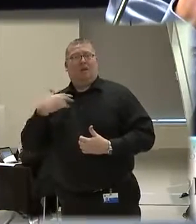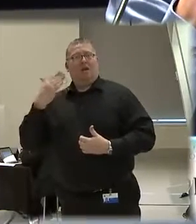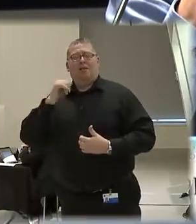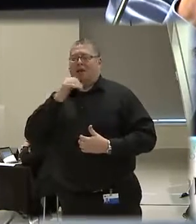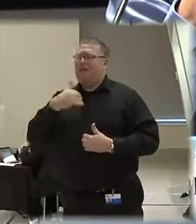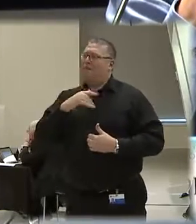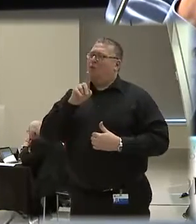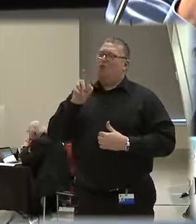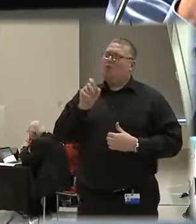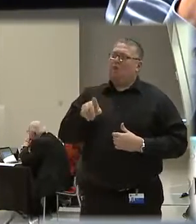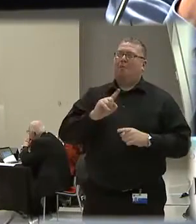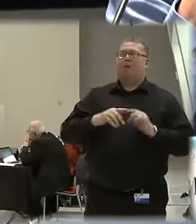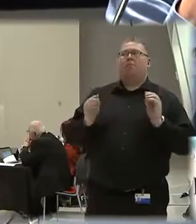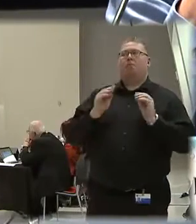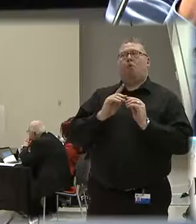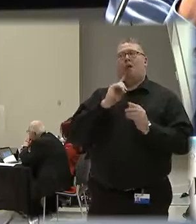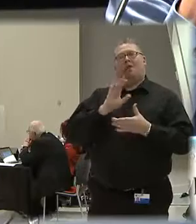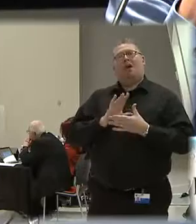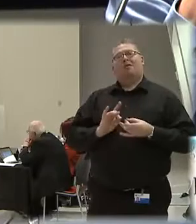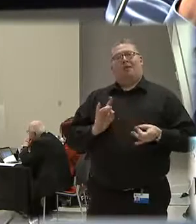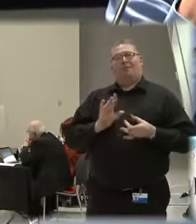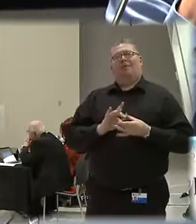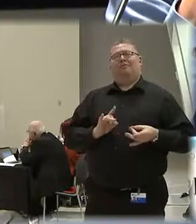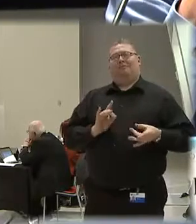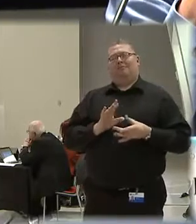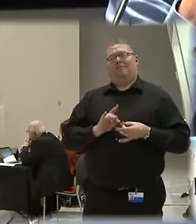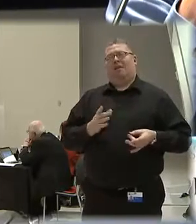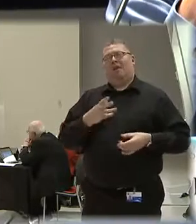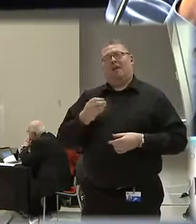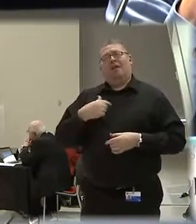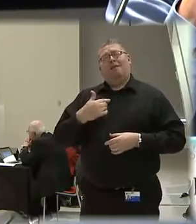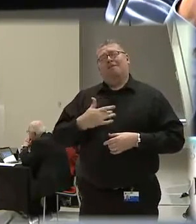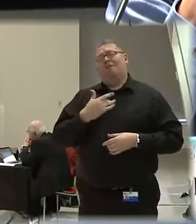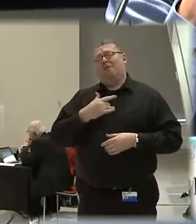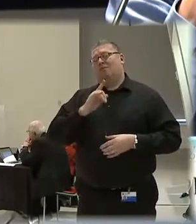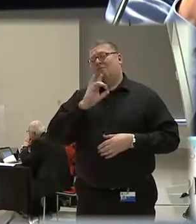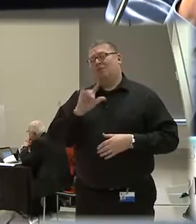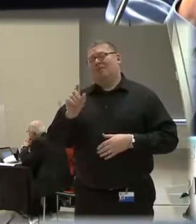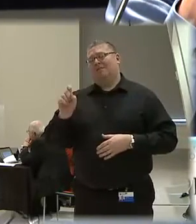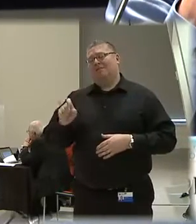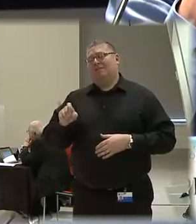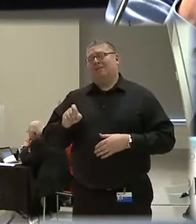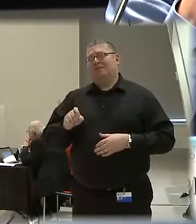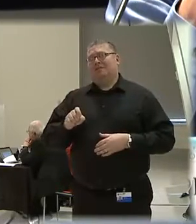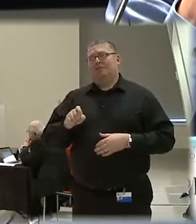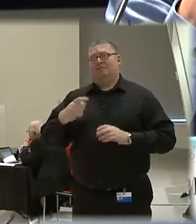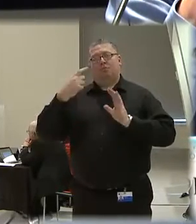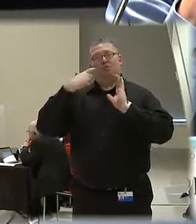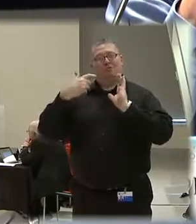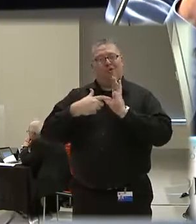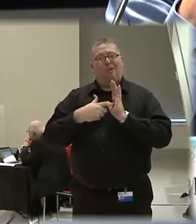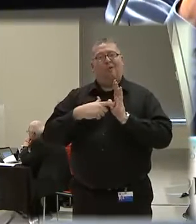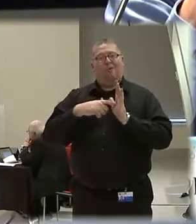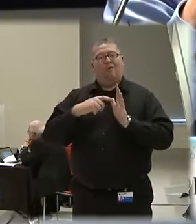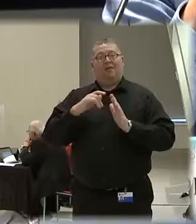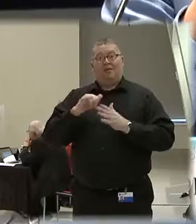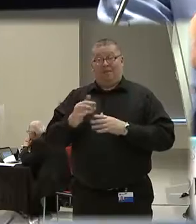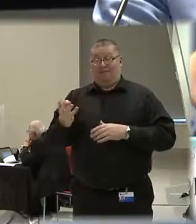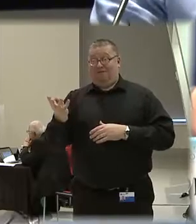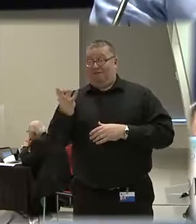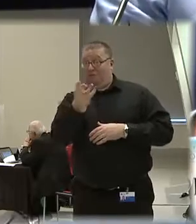have a question as much as a comment that I think it really needs to be noted that the four of